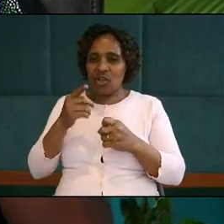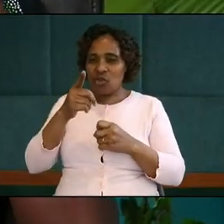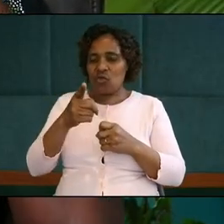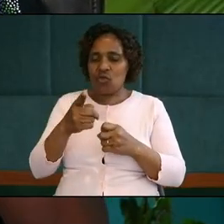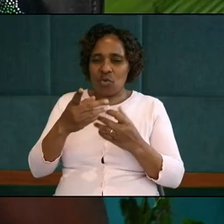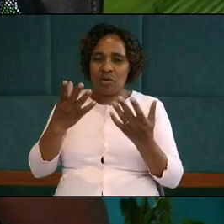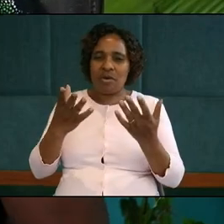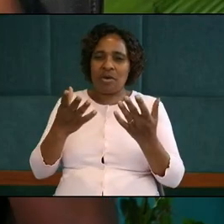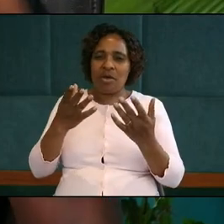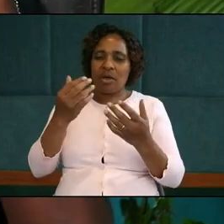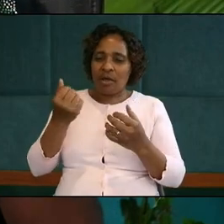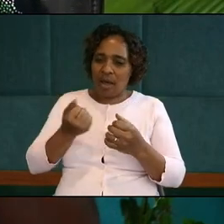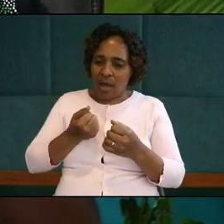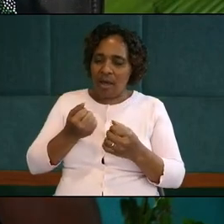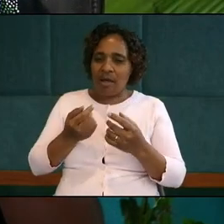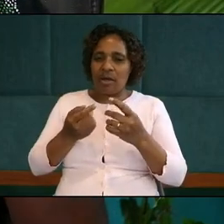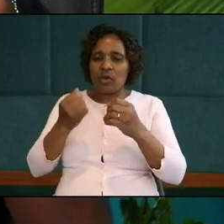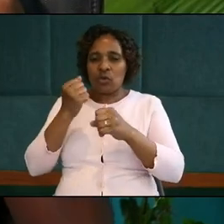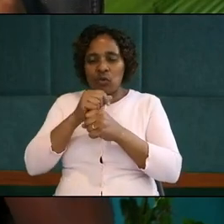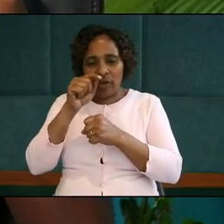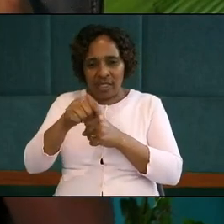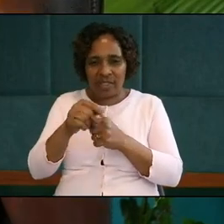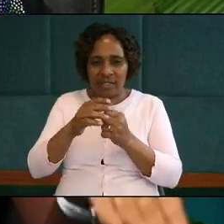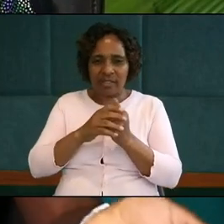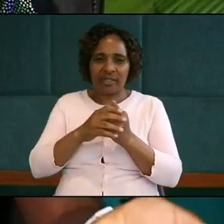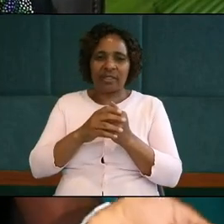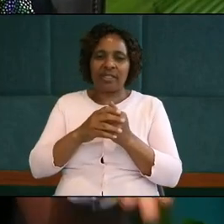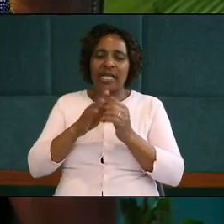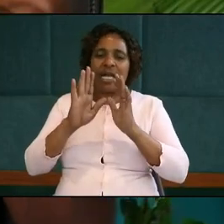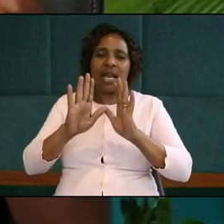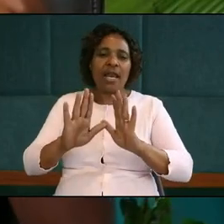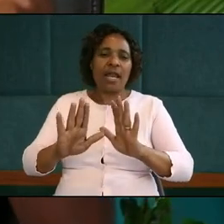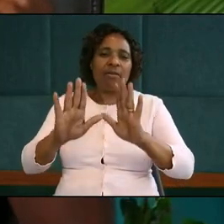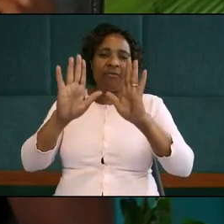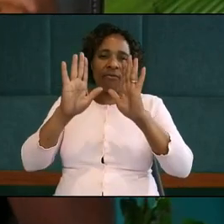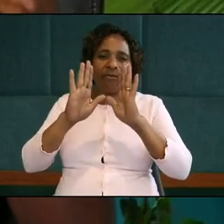guy, or you girl, mm-hmm. do this.